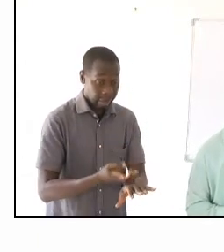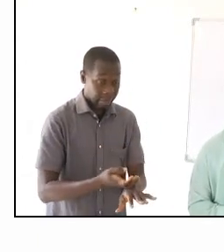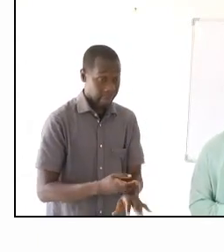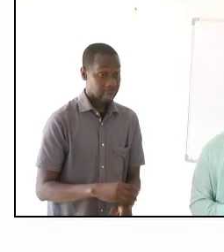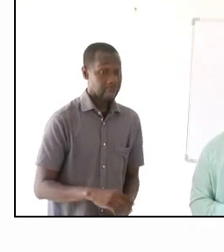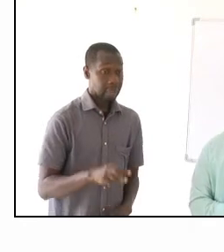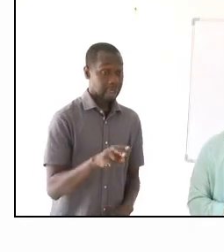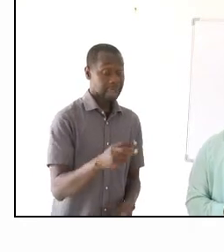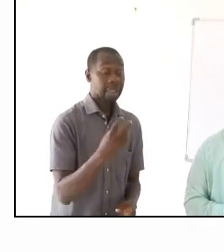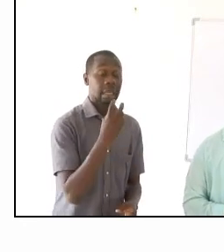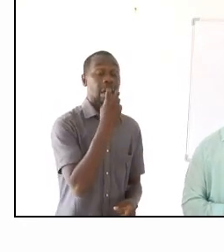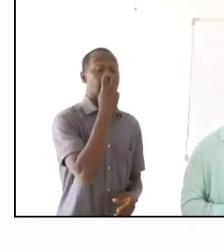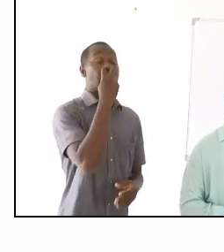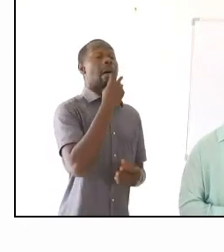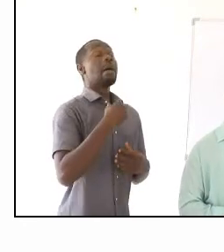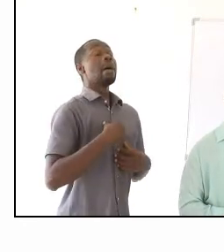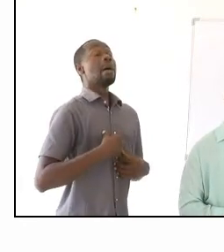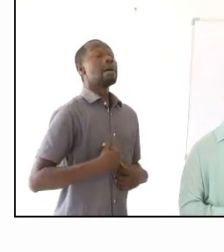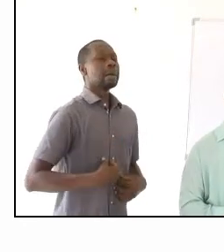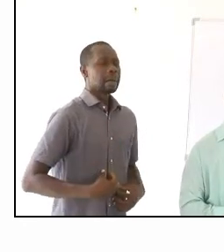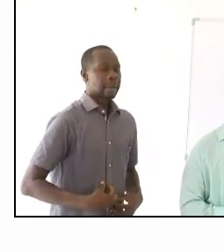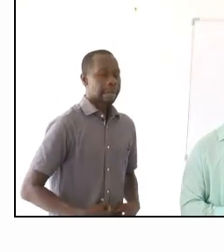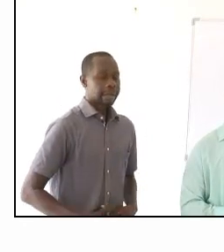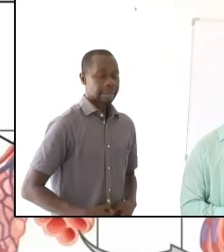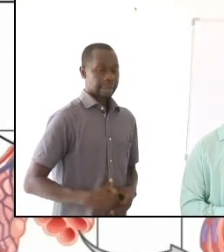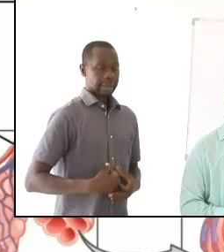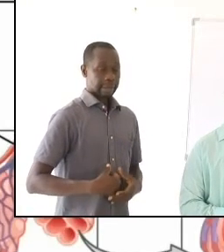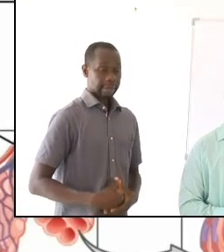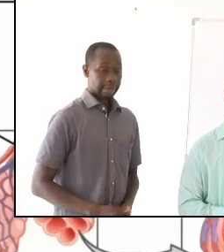is the respiratory system.